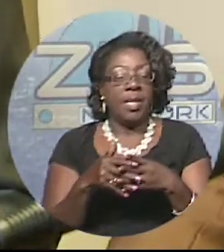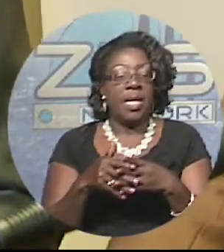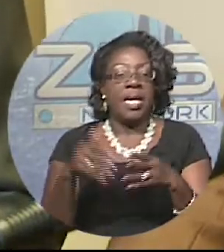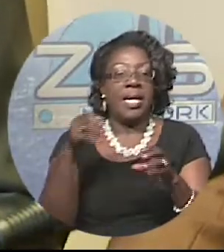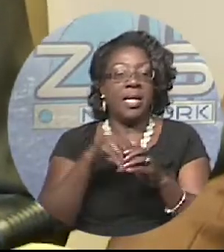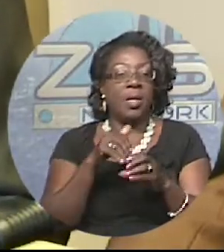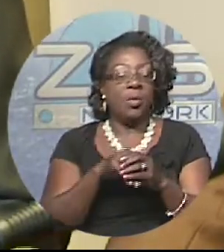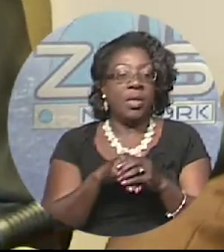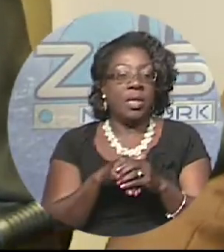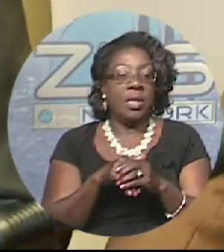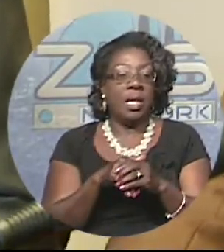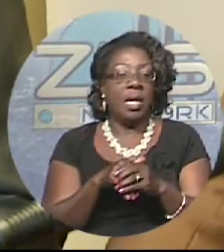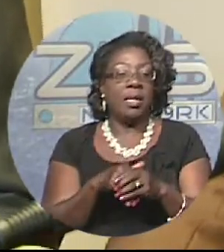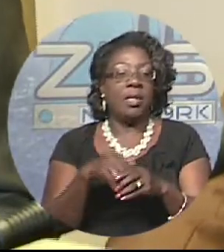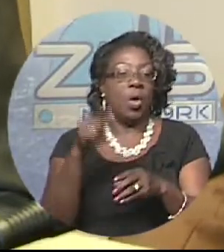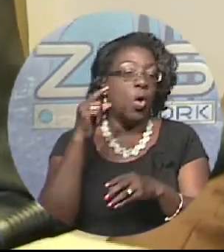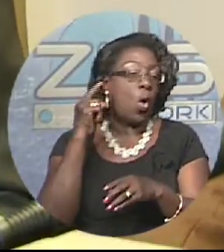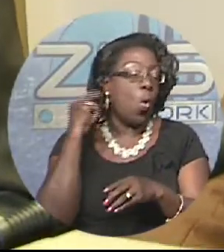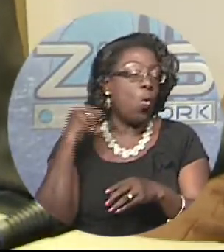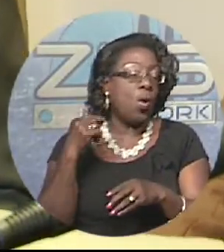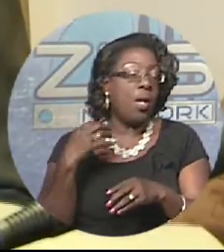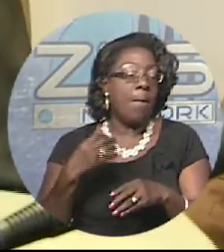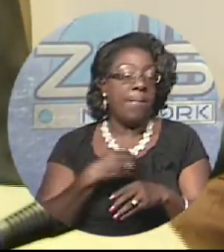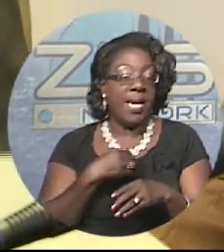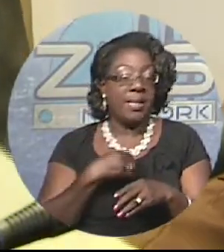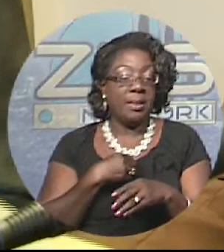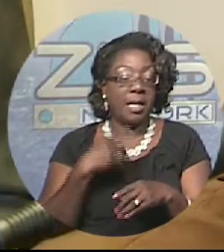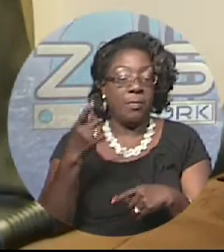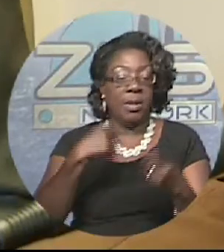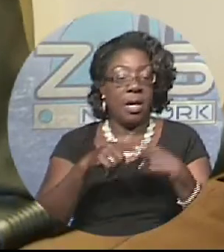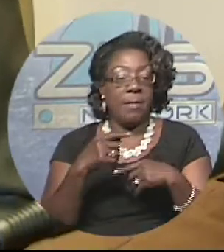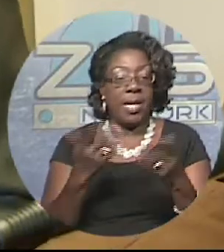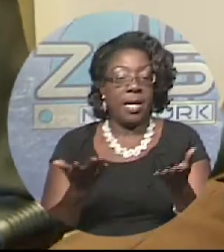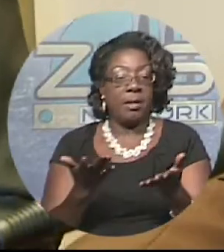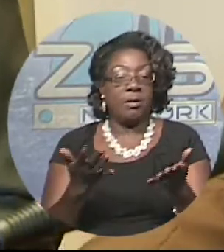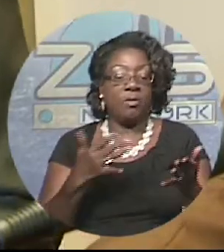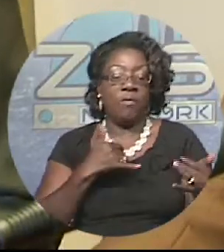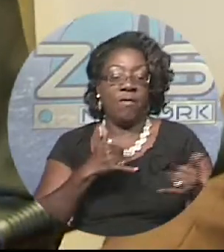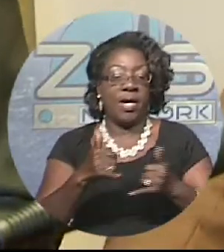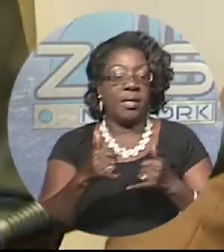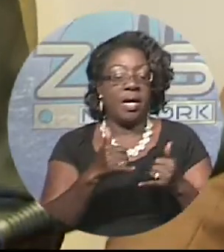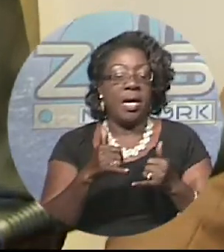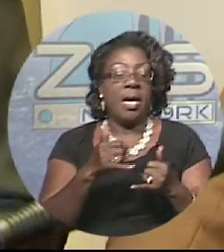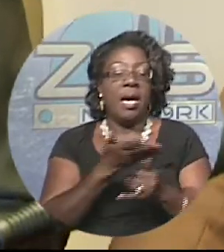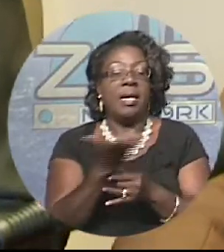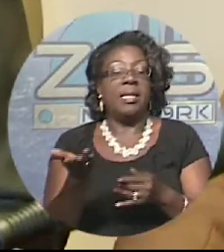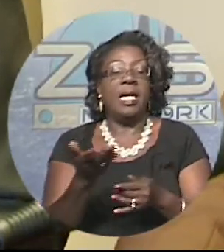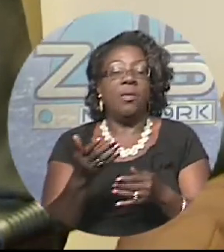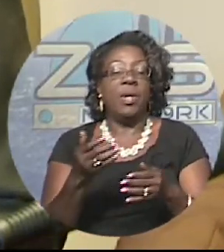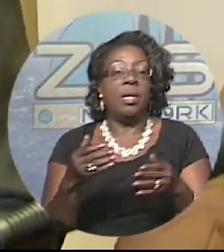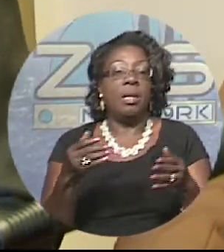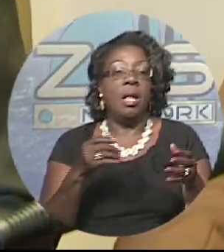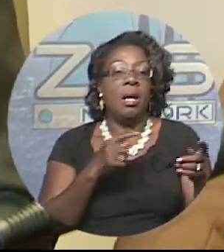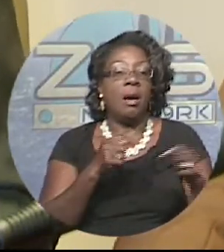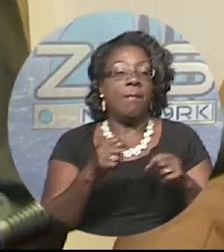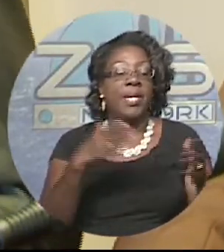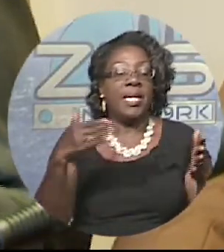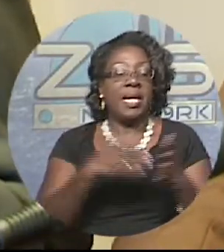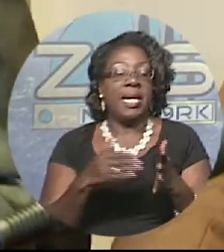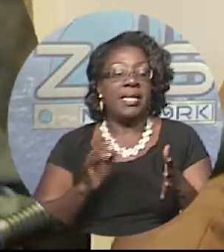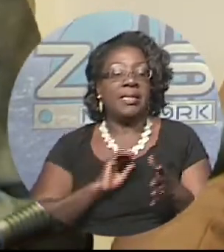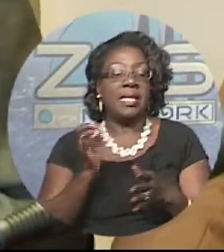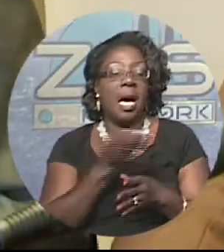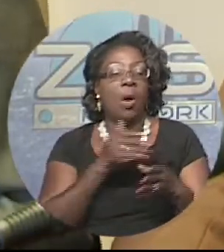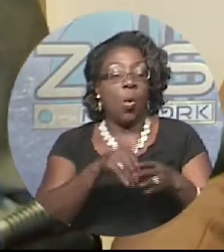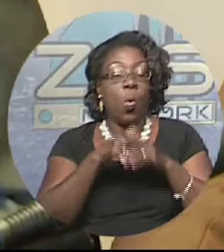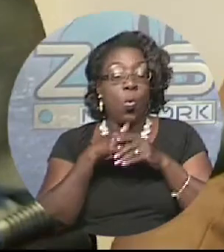include among them a Youth Olympic gold medalist that will be attending this event. And of course, they will compete against our own national champions,